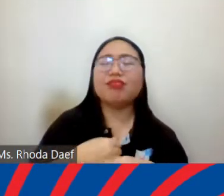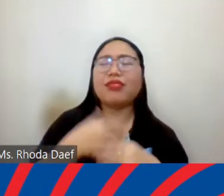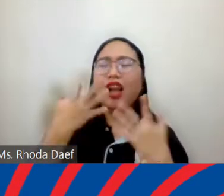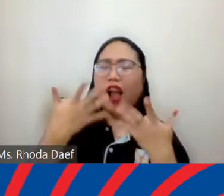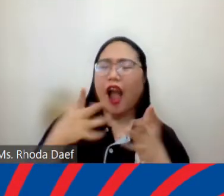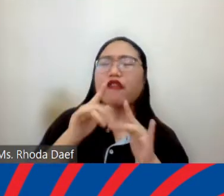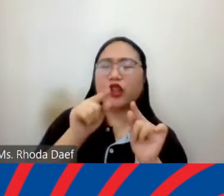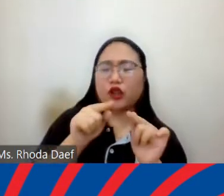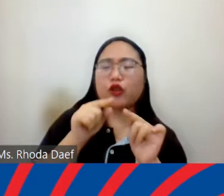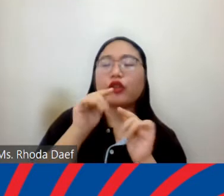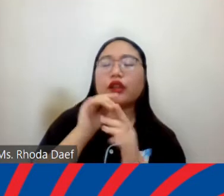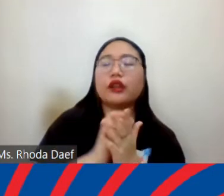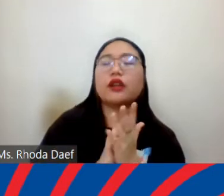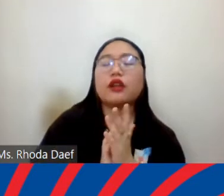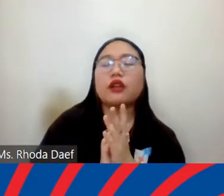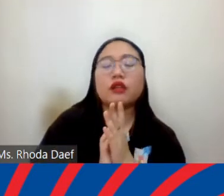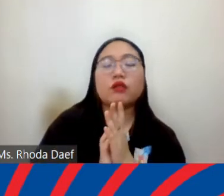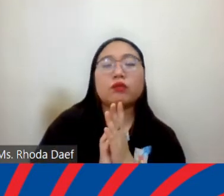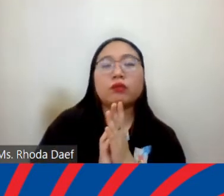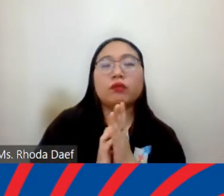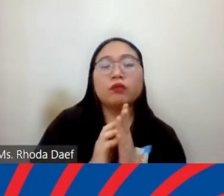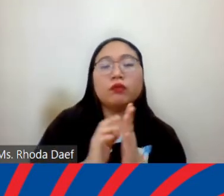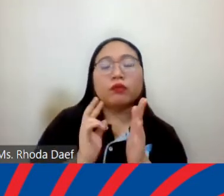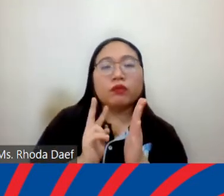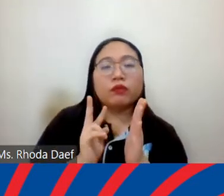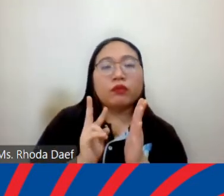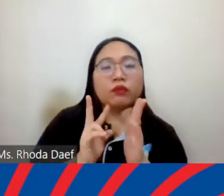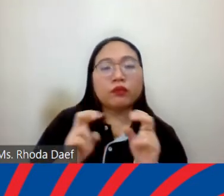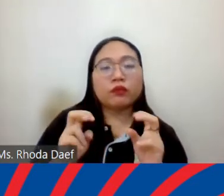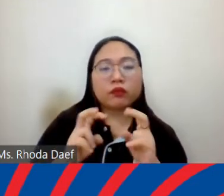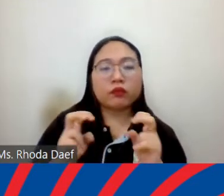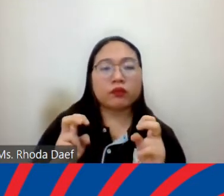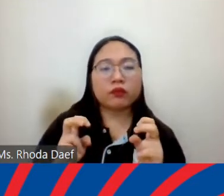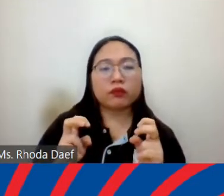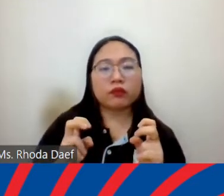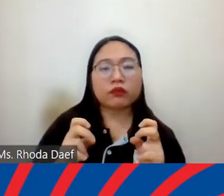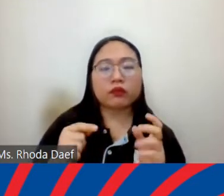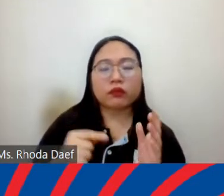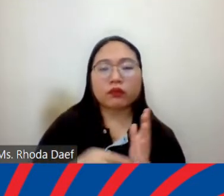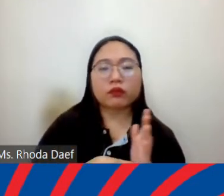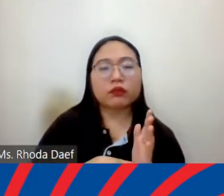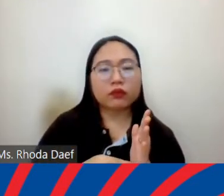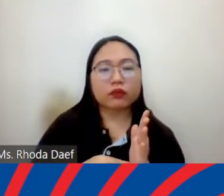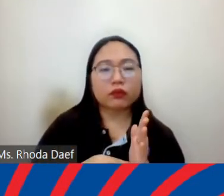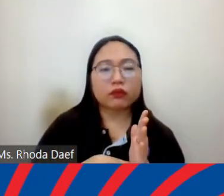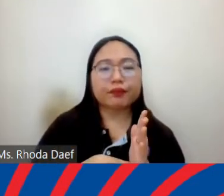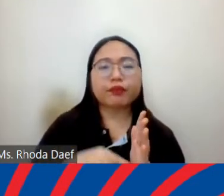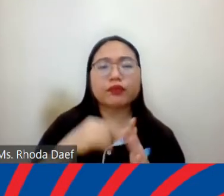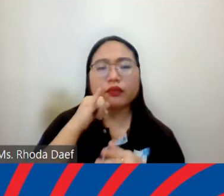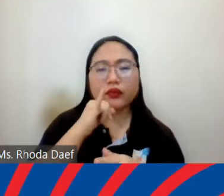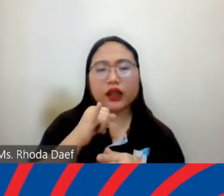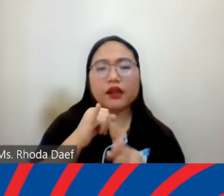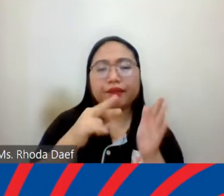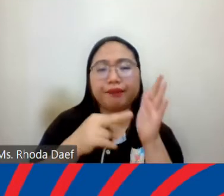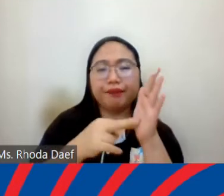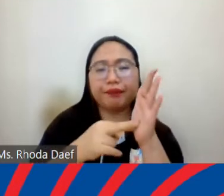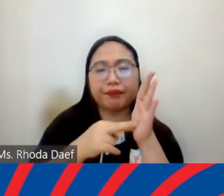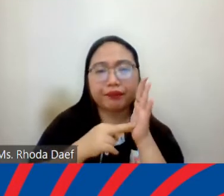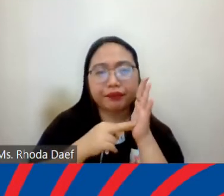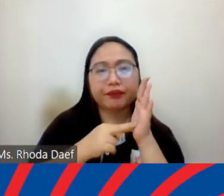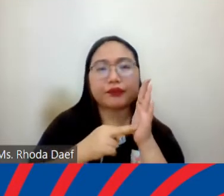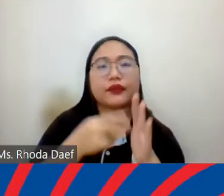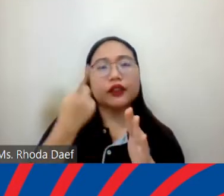your research. And this informed consent is also a requirement for some of the